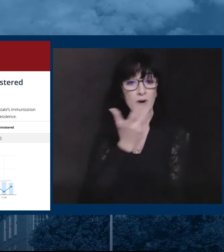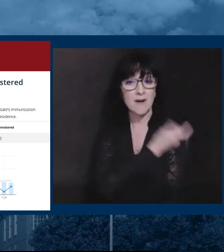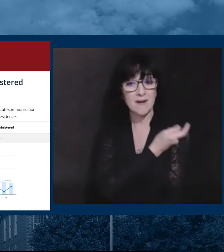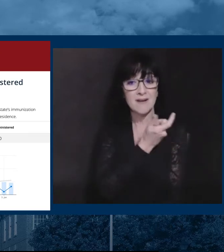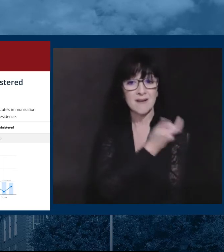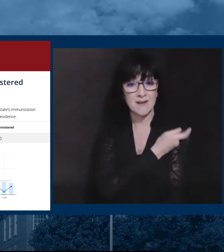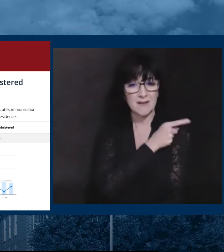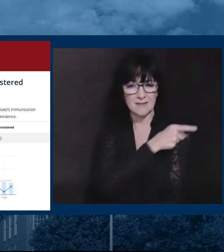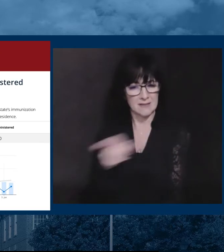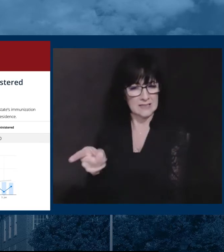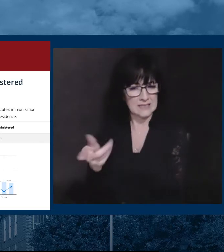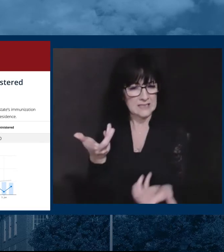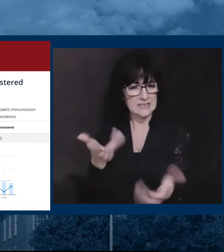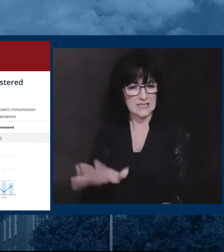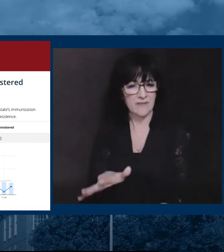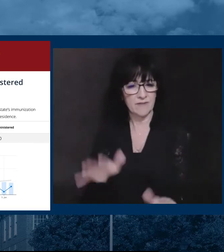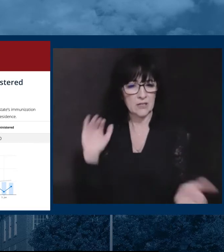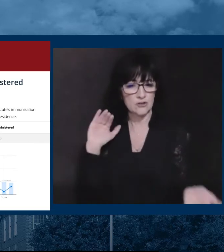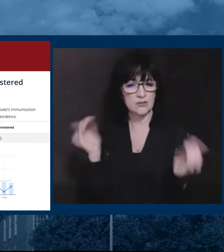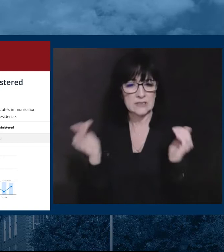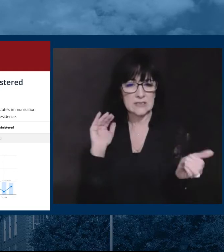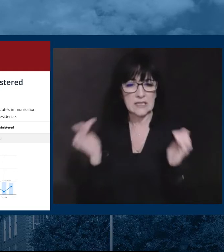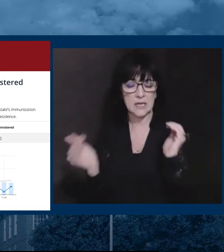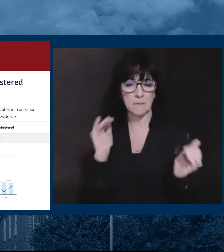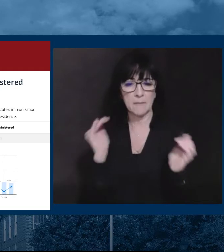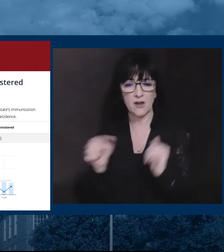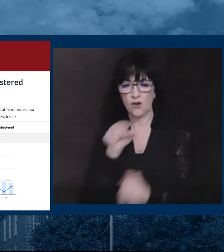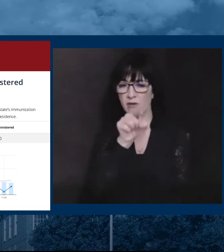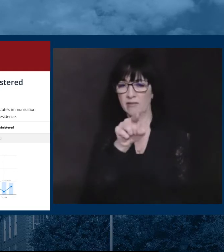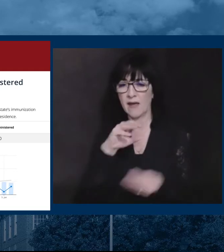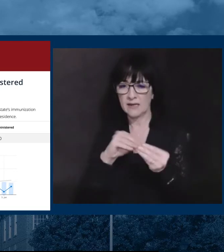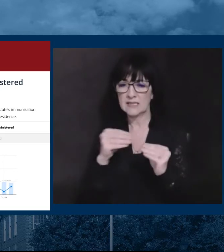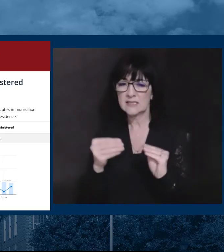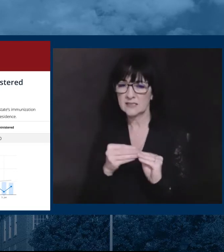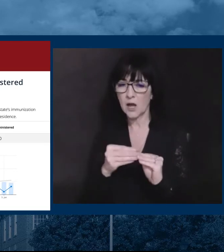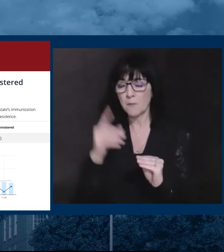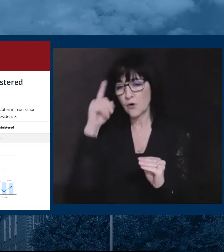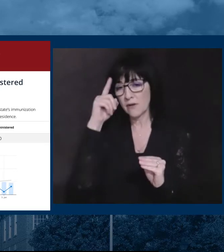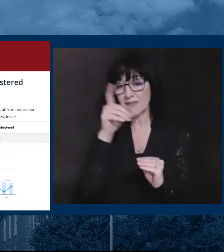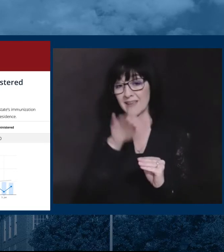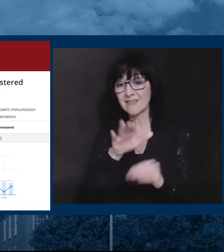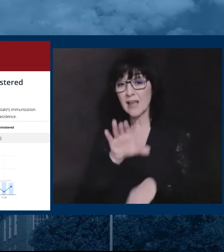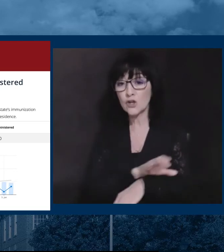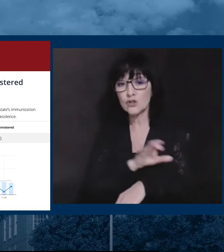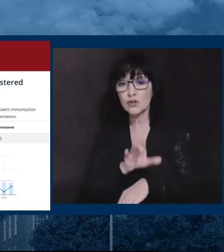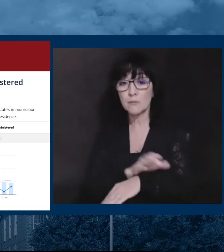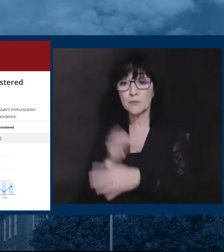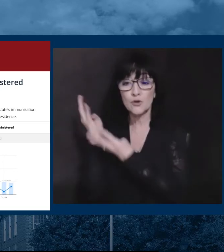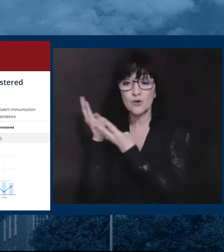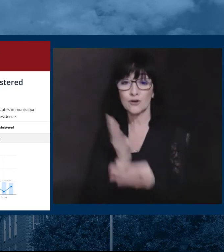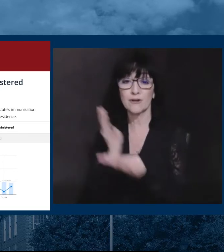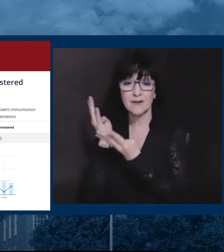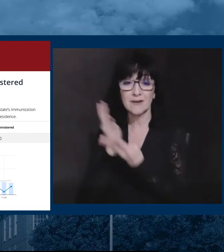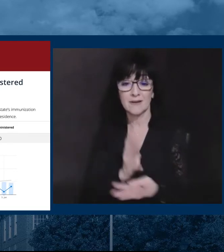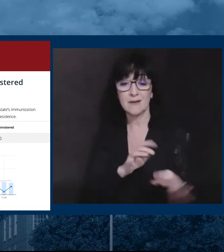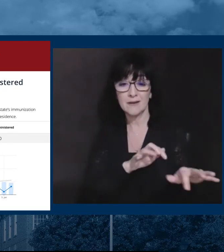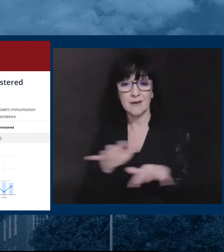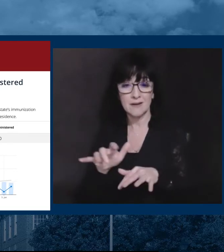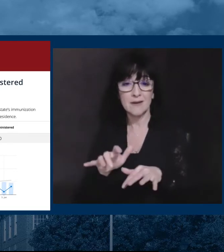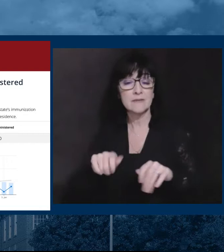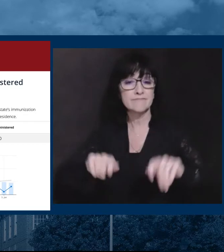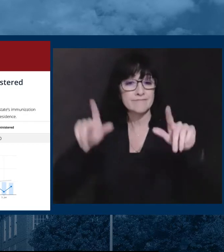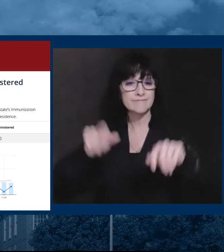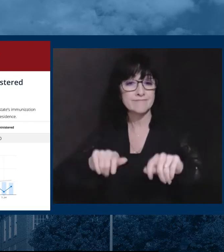vaccine tracker due to some reporting issues and delays. And DPH staff are working with partners to identify